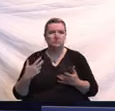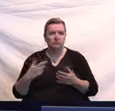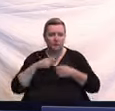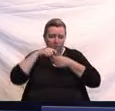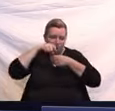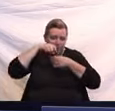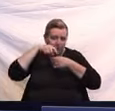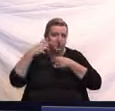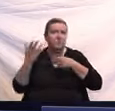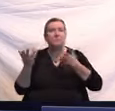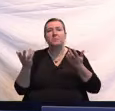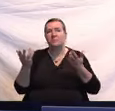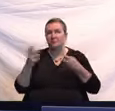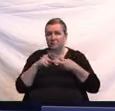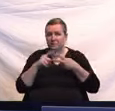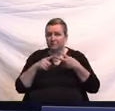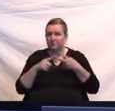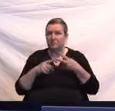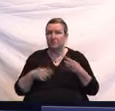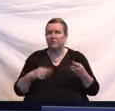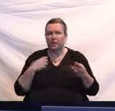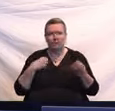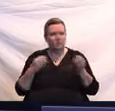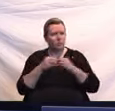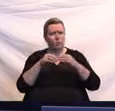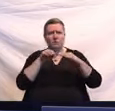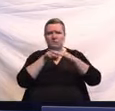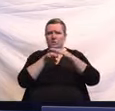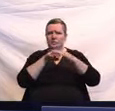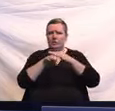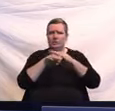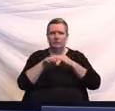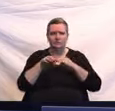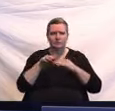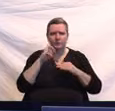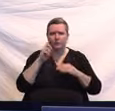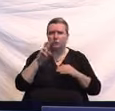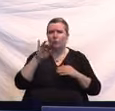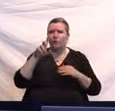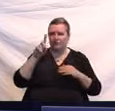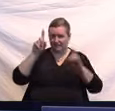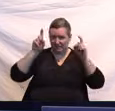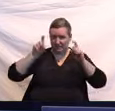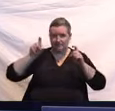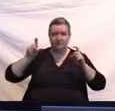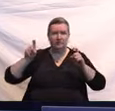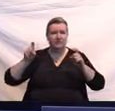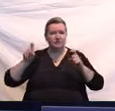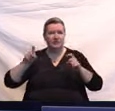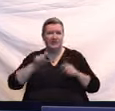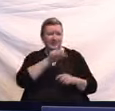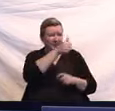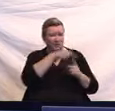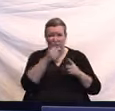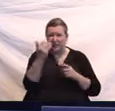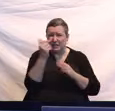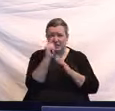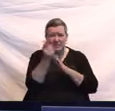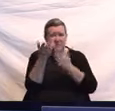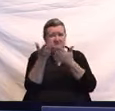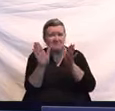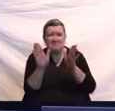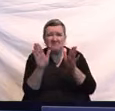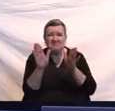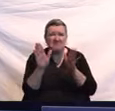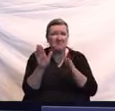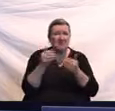COVID testing and is a simple 10 or 15-minute process that can be done in the privacy of your